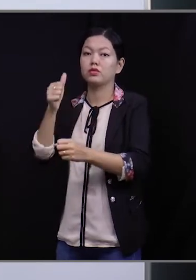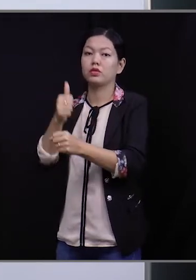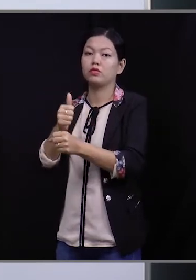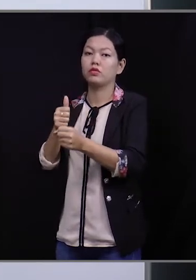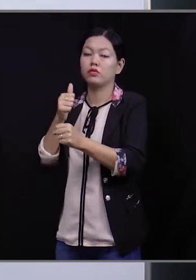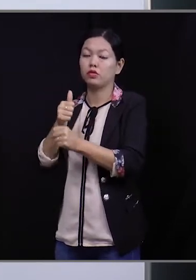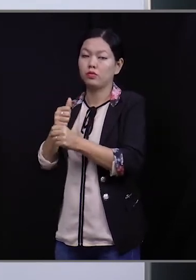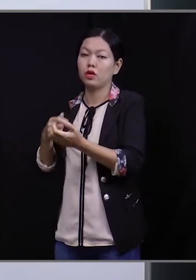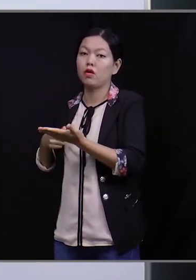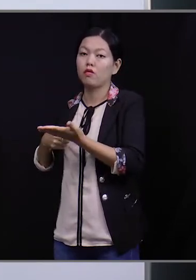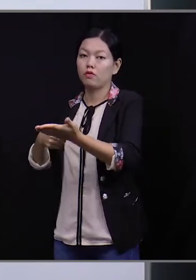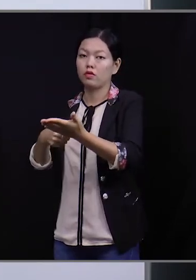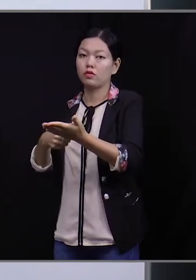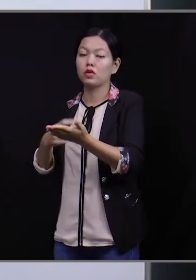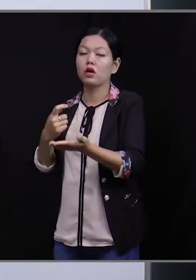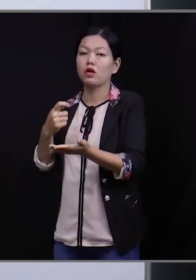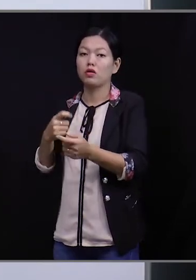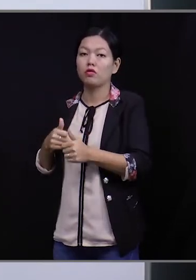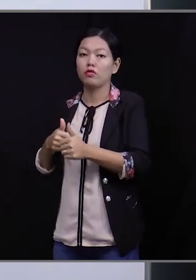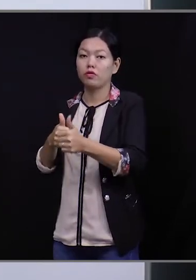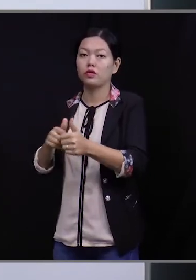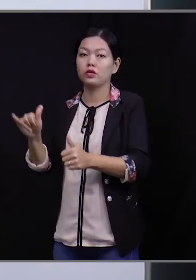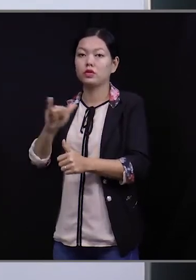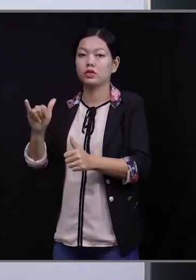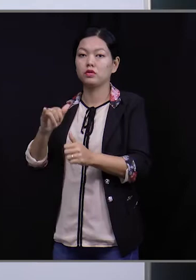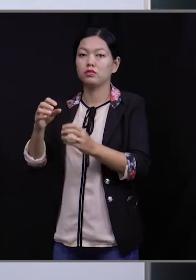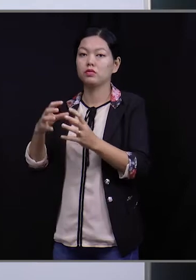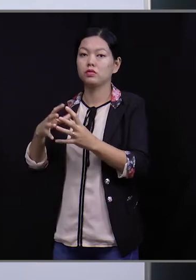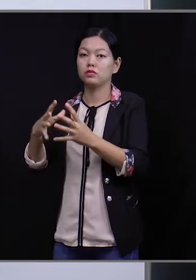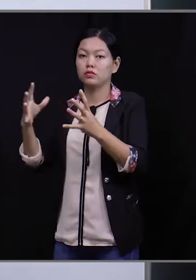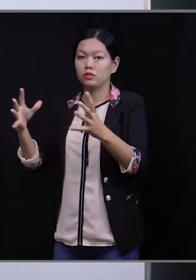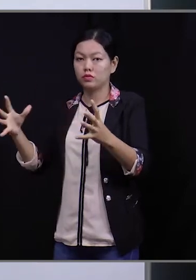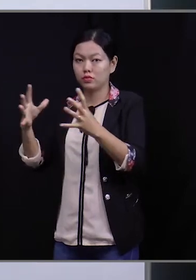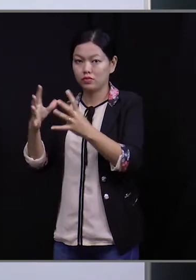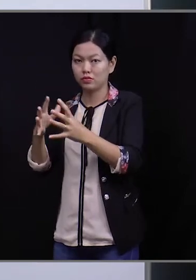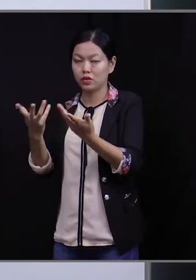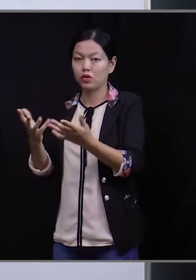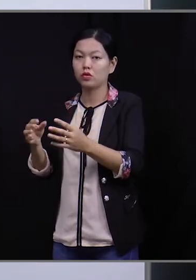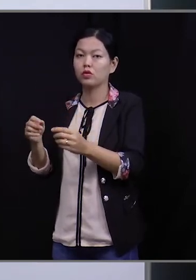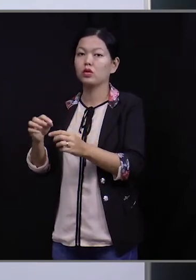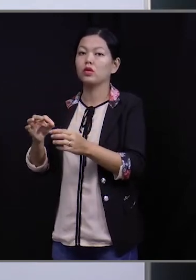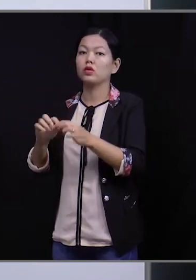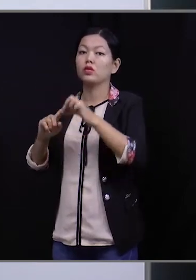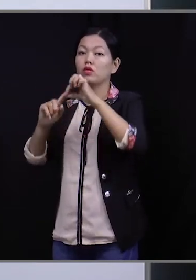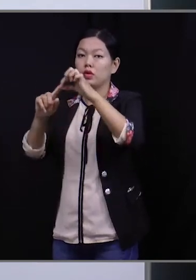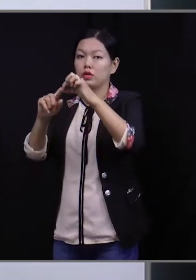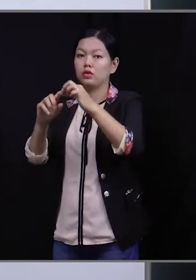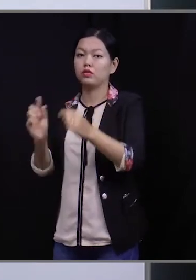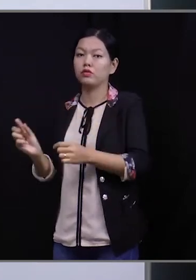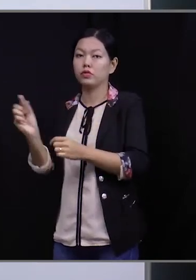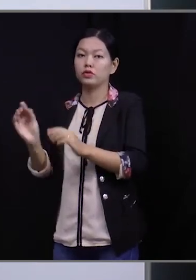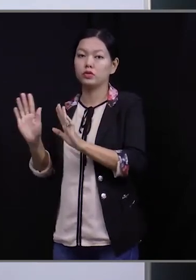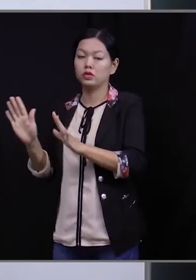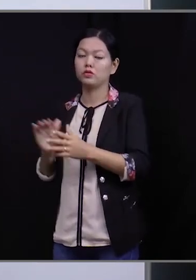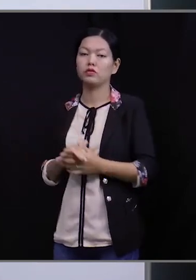same. Explanation is opposite. If you know the first part, it becomes very easy for us to understand the other part.